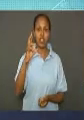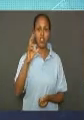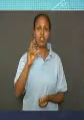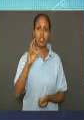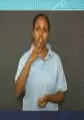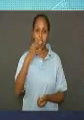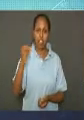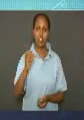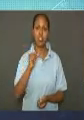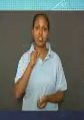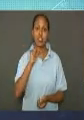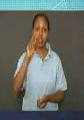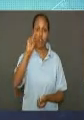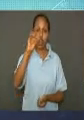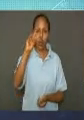NOT gate?